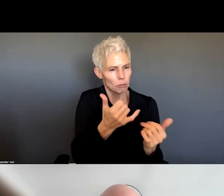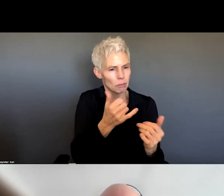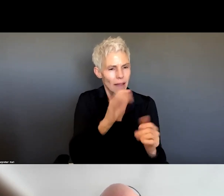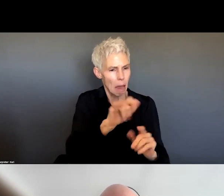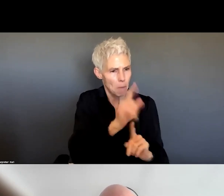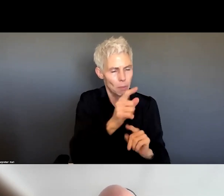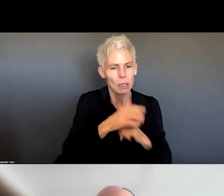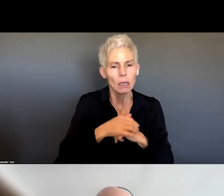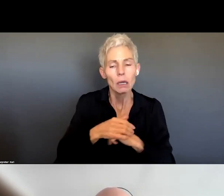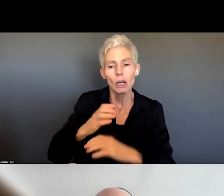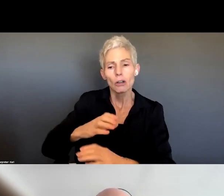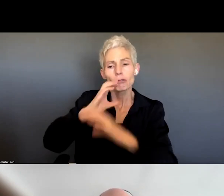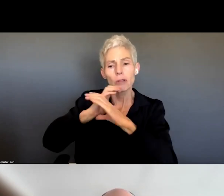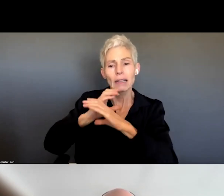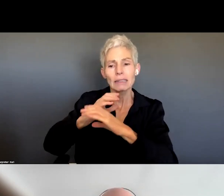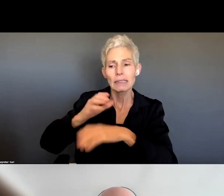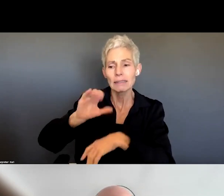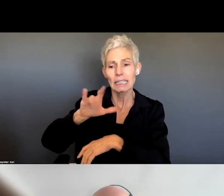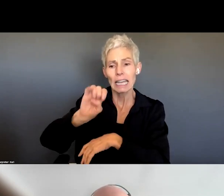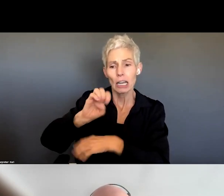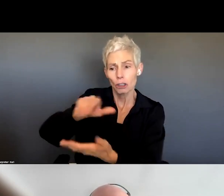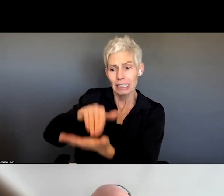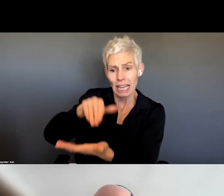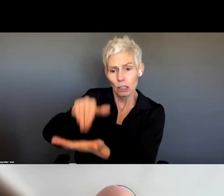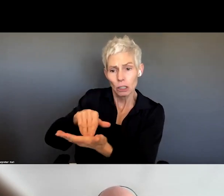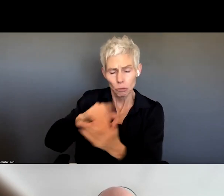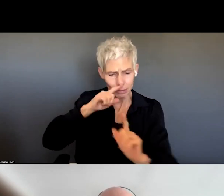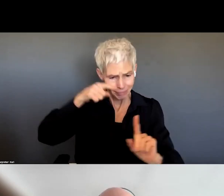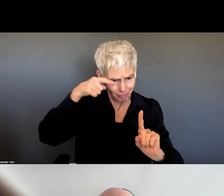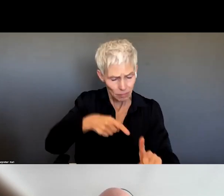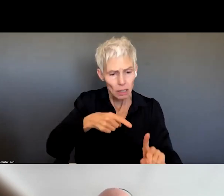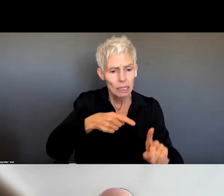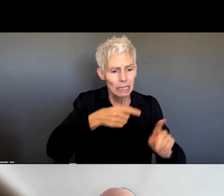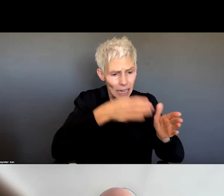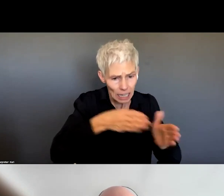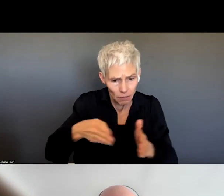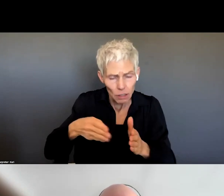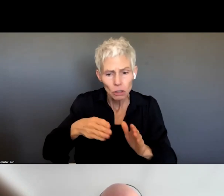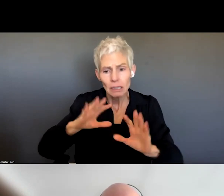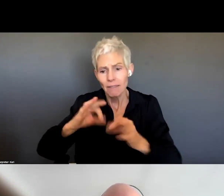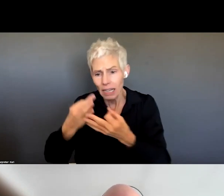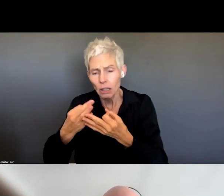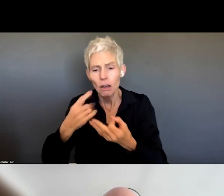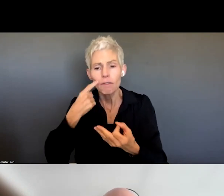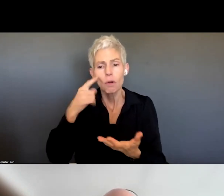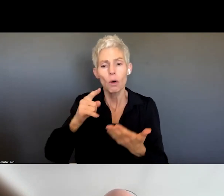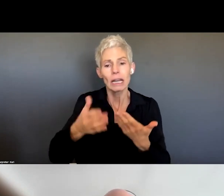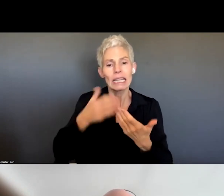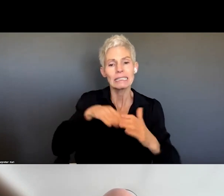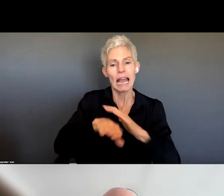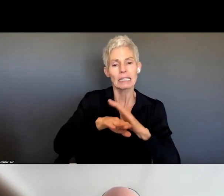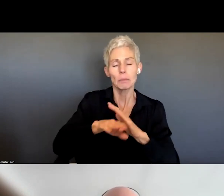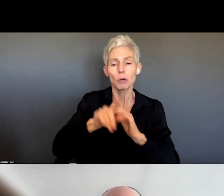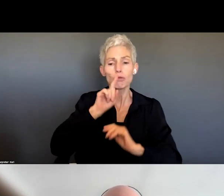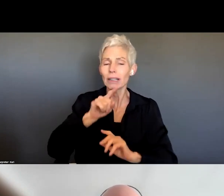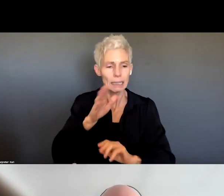centers are rooted partly in the convenience of the individual and the families for ease of access, but they're more rooted in the